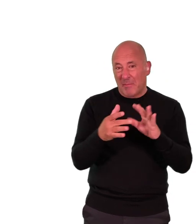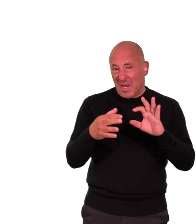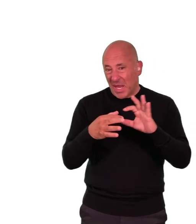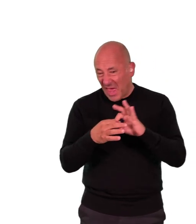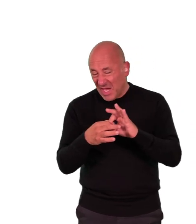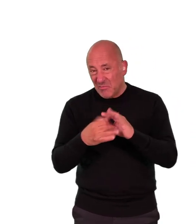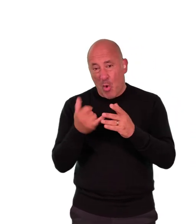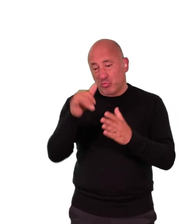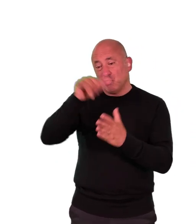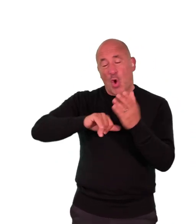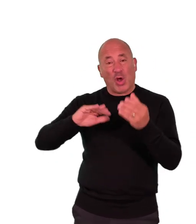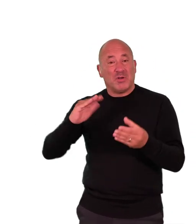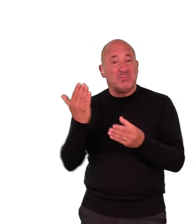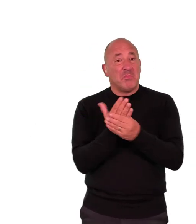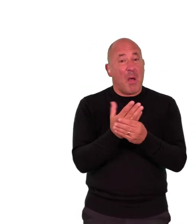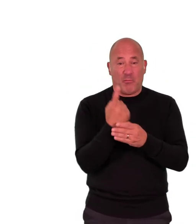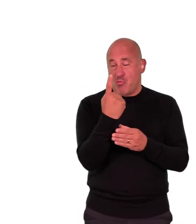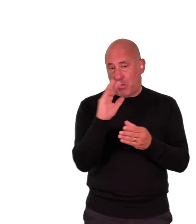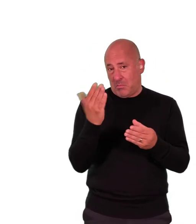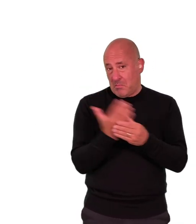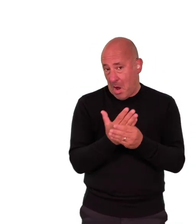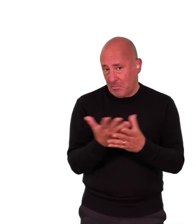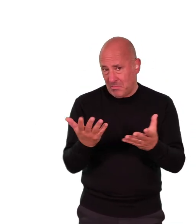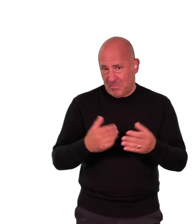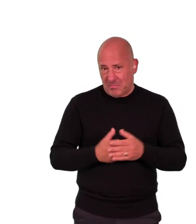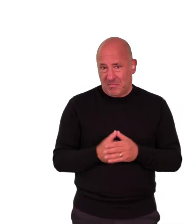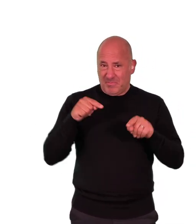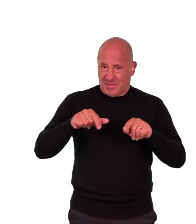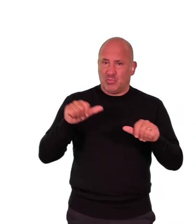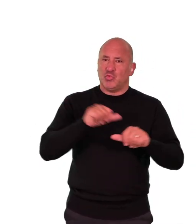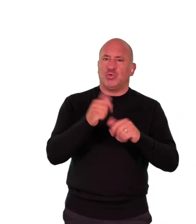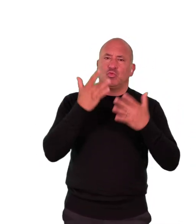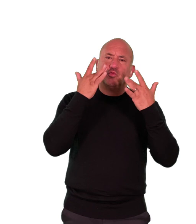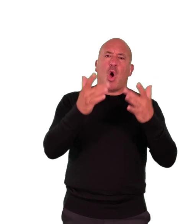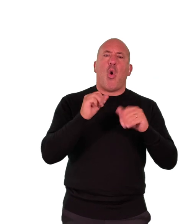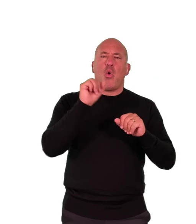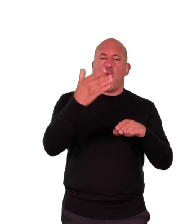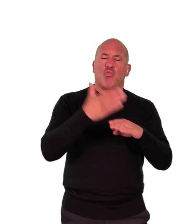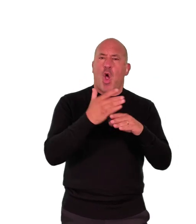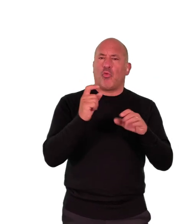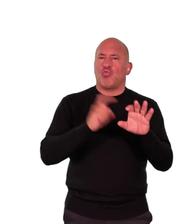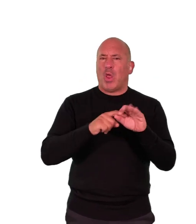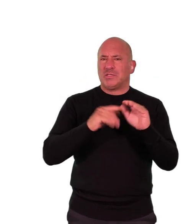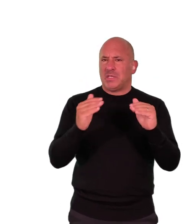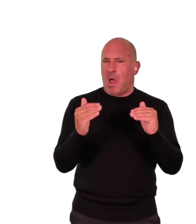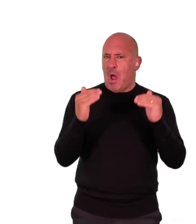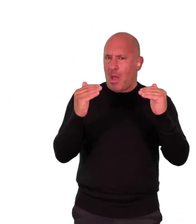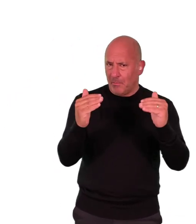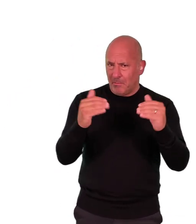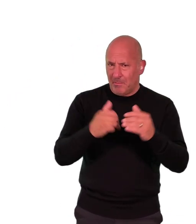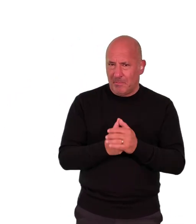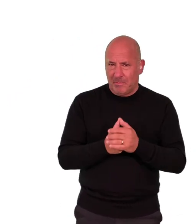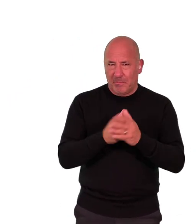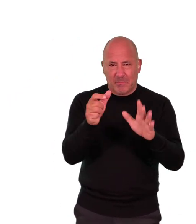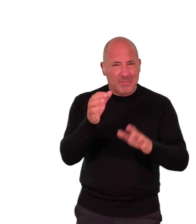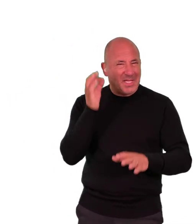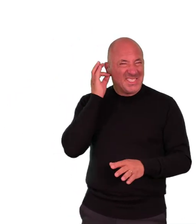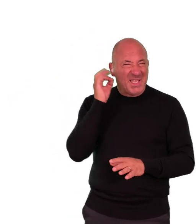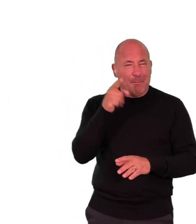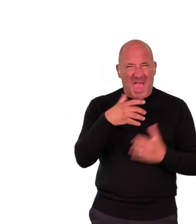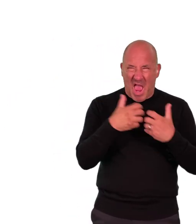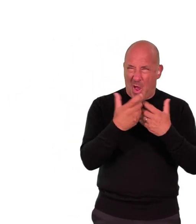should demonstrate the quality of your work. A top tip is to imagine you're introducing someone to your work for the first time. What would you show them or play them?